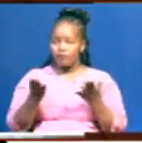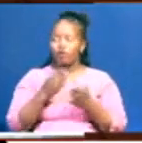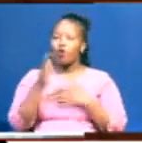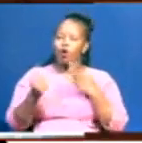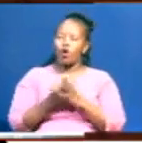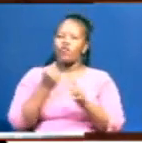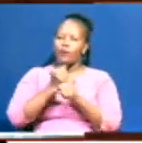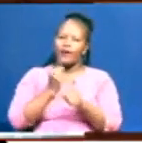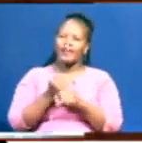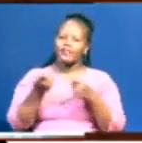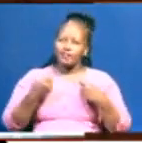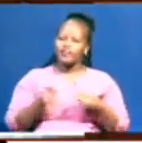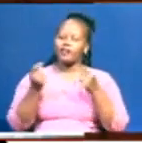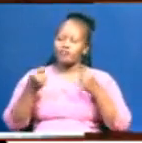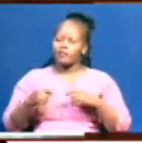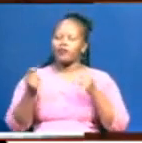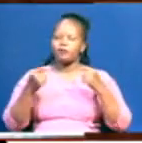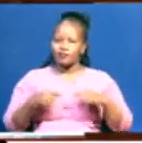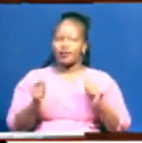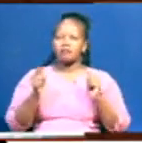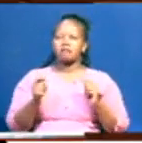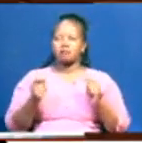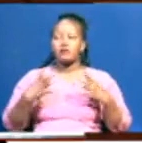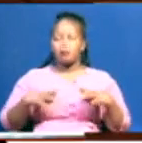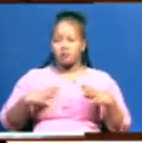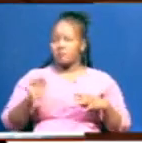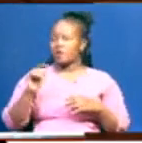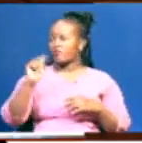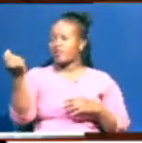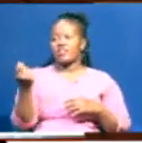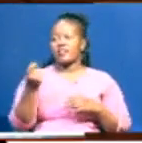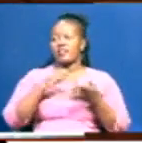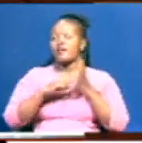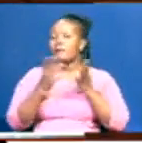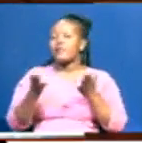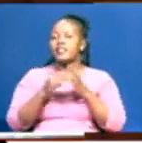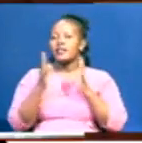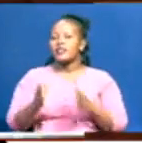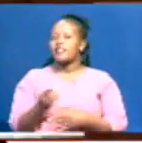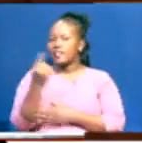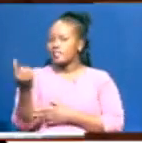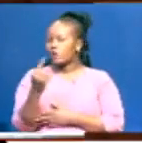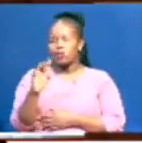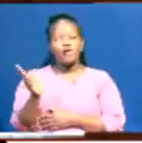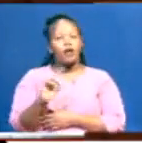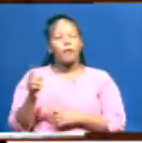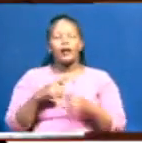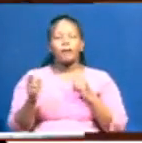making, Kenyans, and I say Kenyans, I don't mean just leaders, but we as Kenyans are